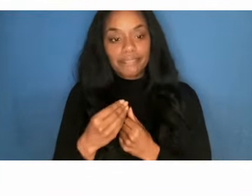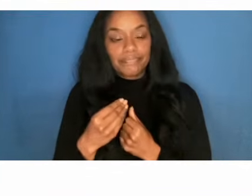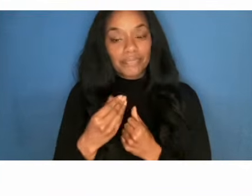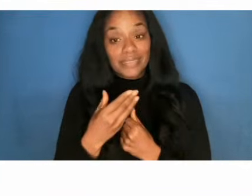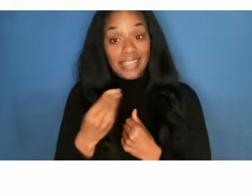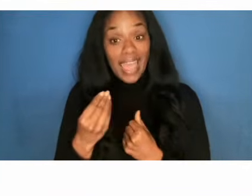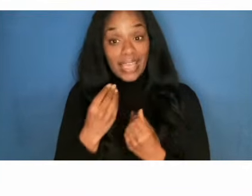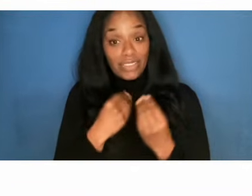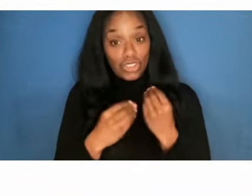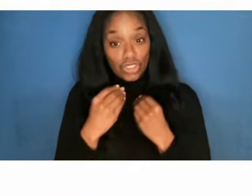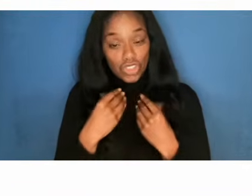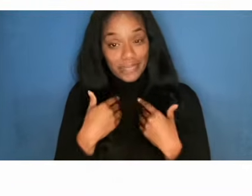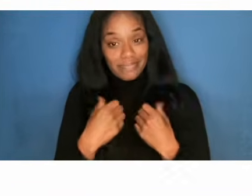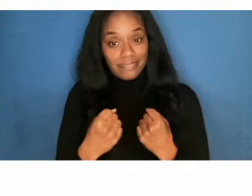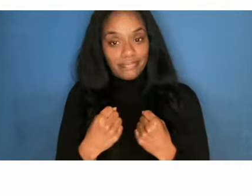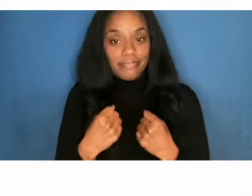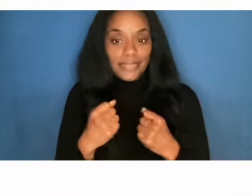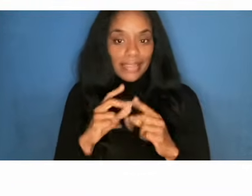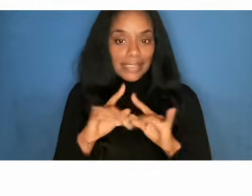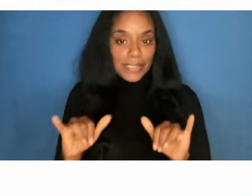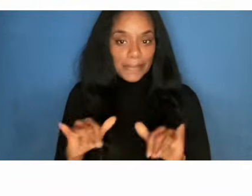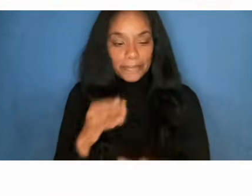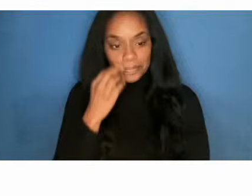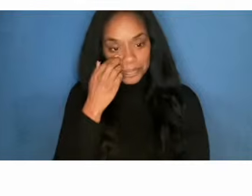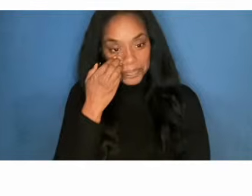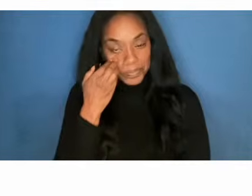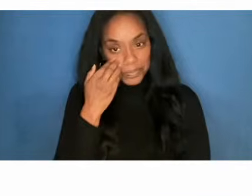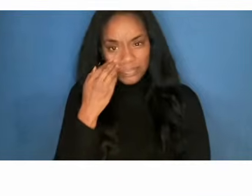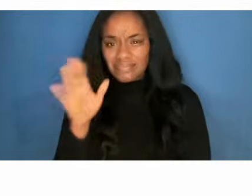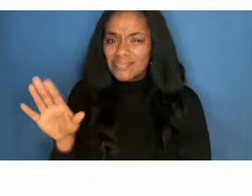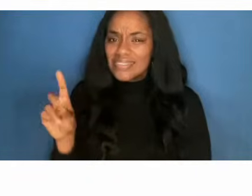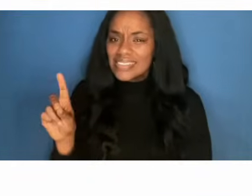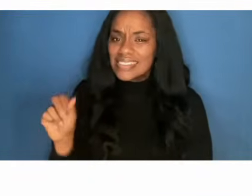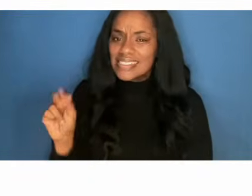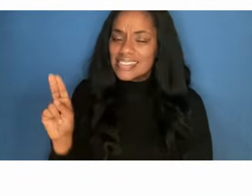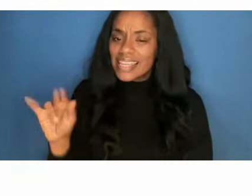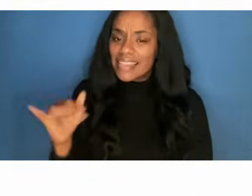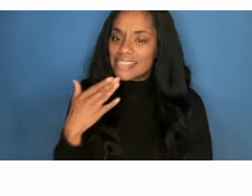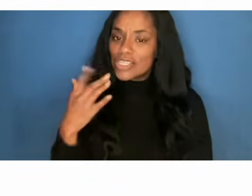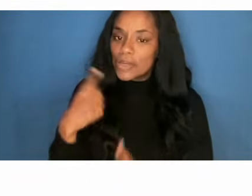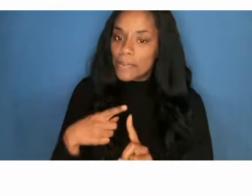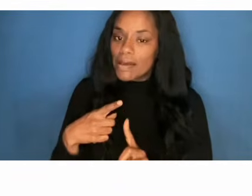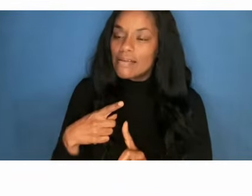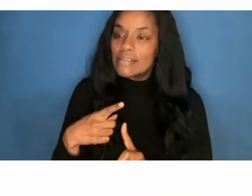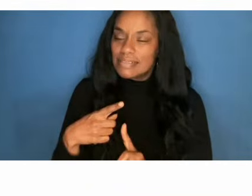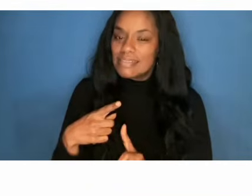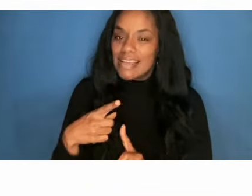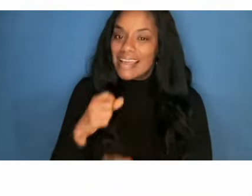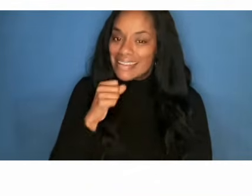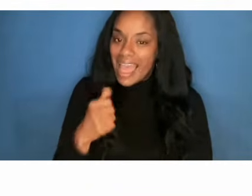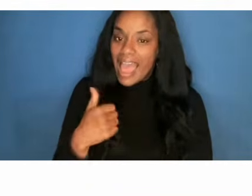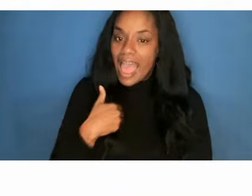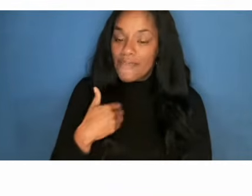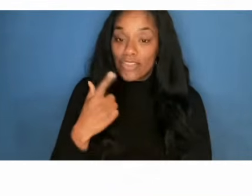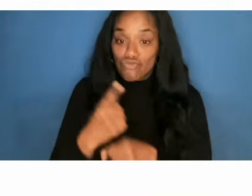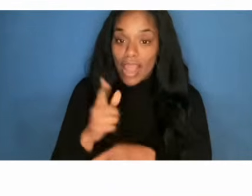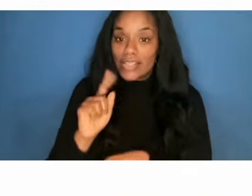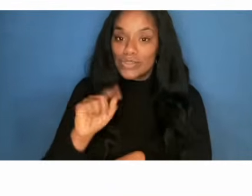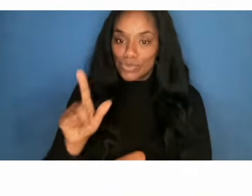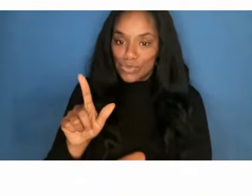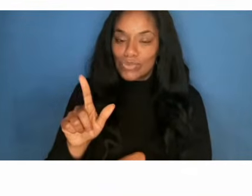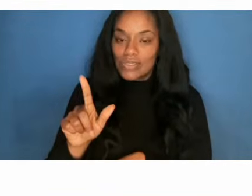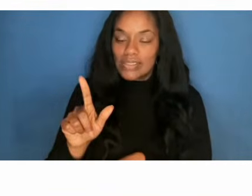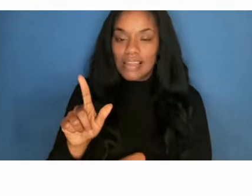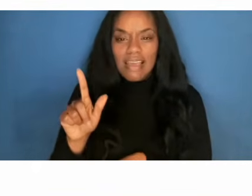and nourishing at the same time. Danny, that's such a good point about not having the right tools, because there are so many times where